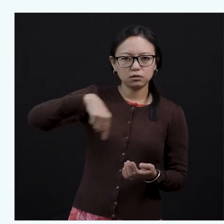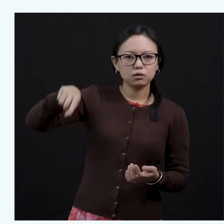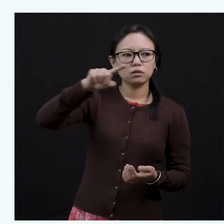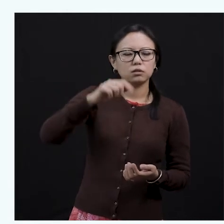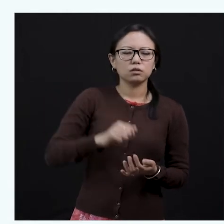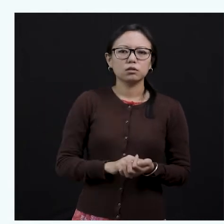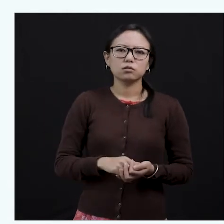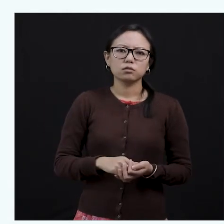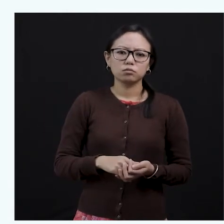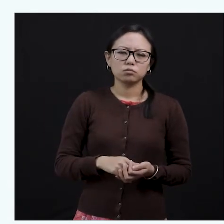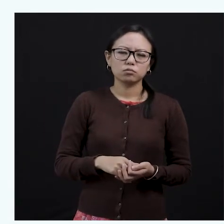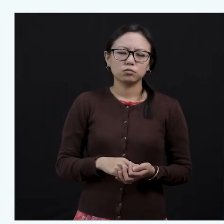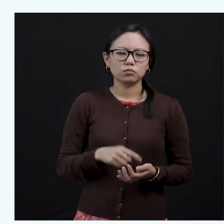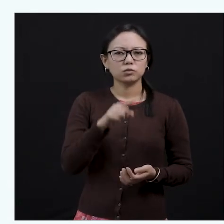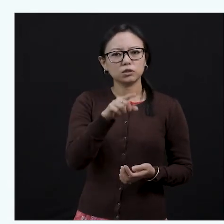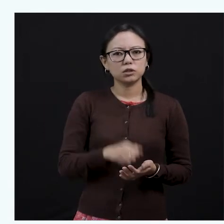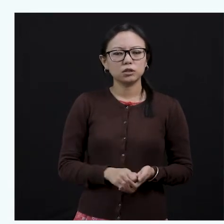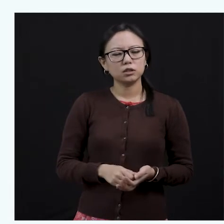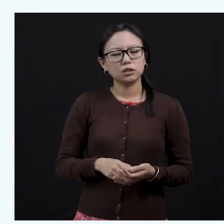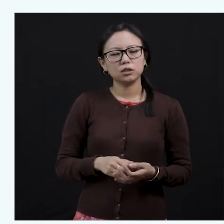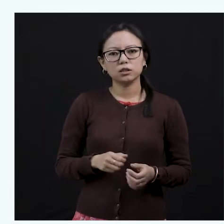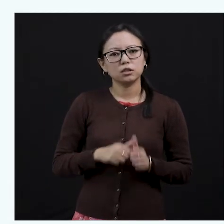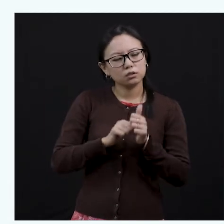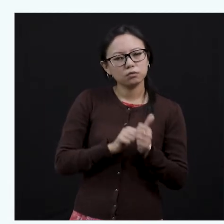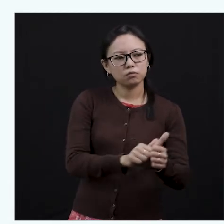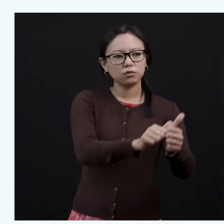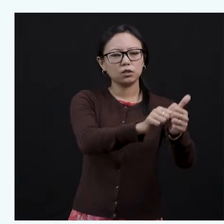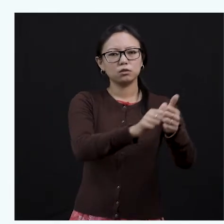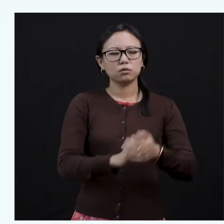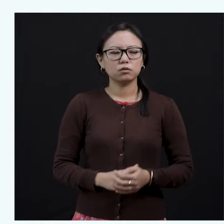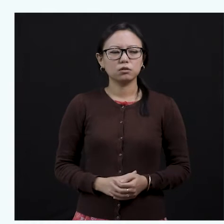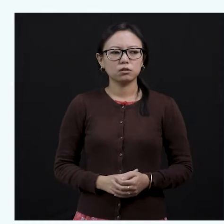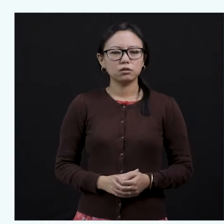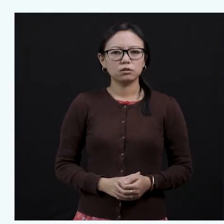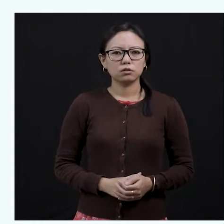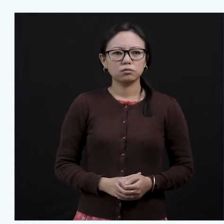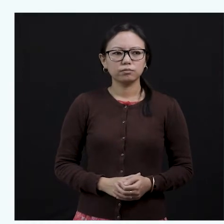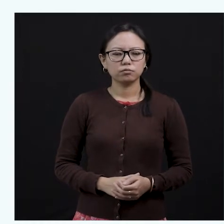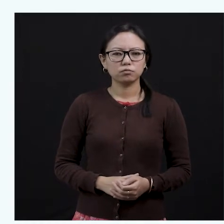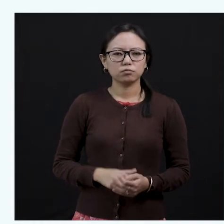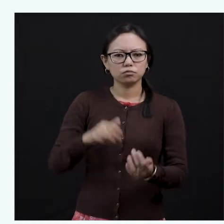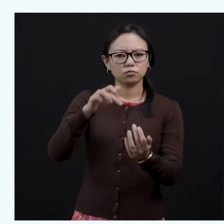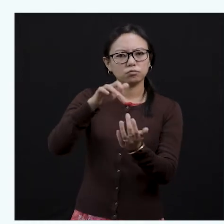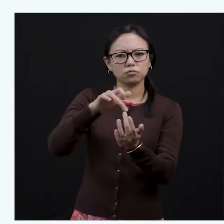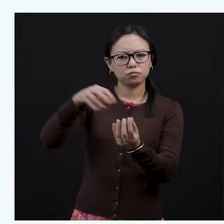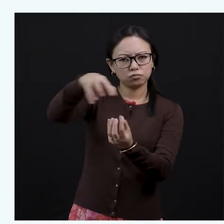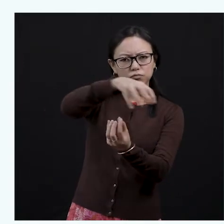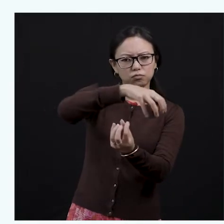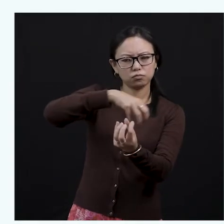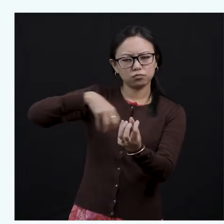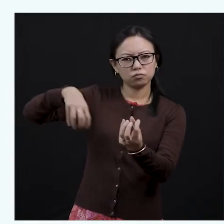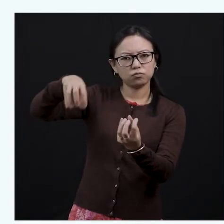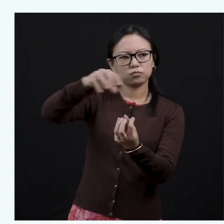And then they don't change those orbits. They keep on circling around the sun at a fixed path